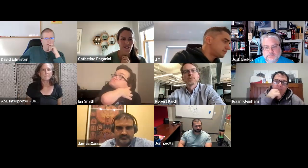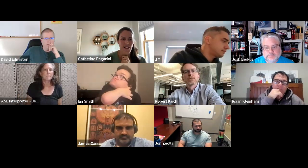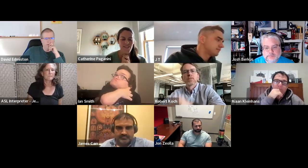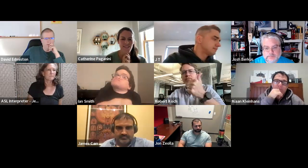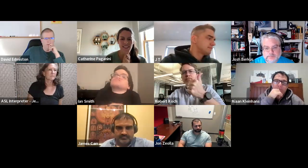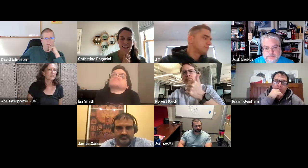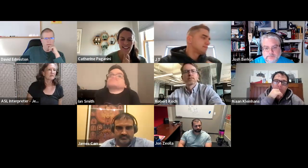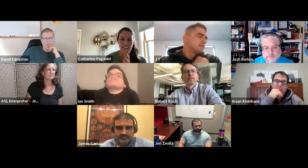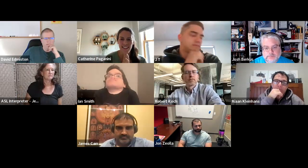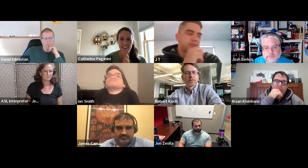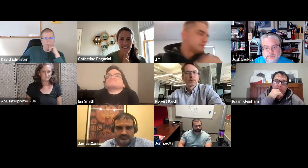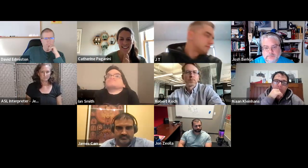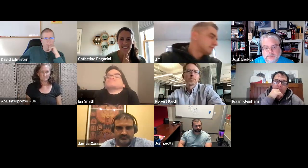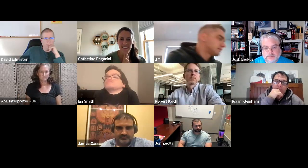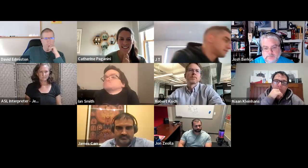So we have